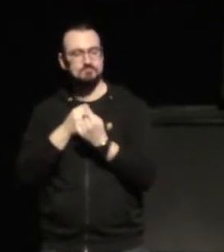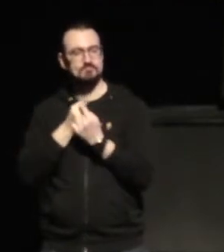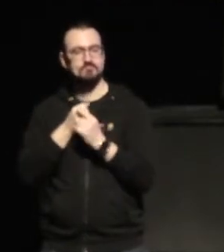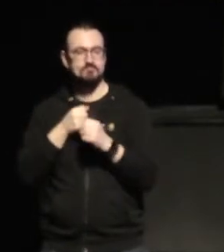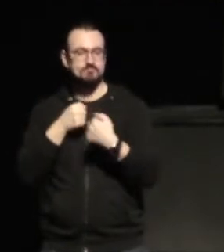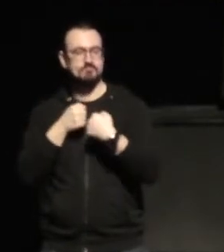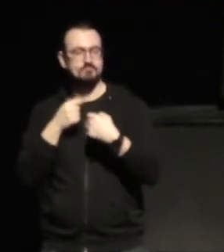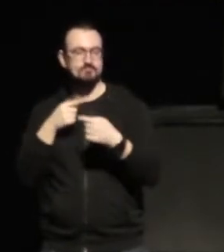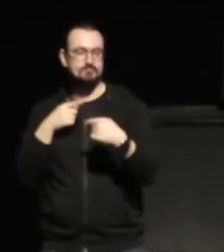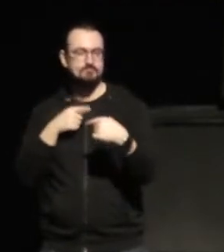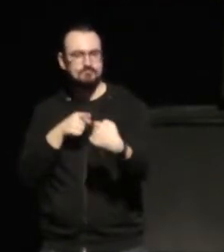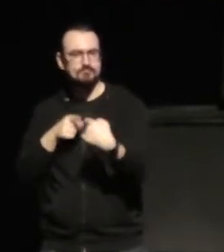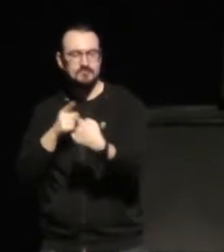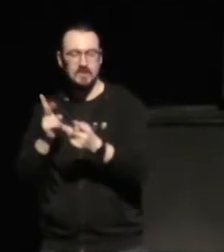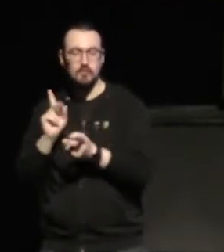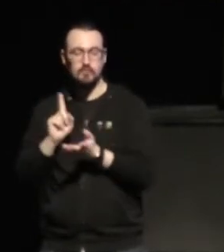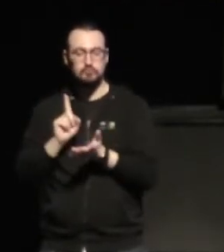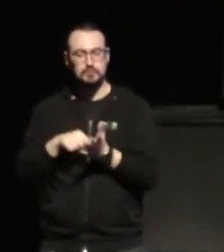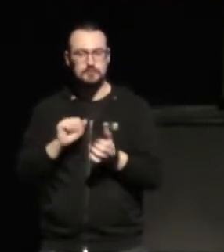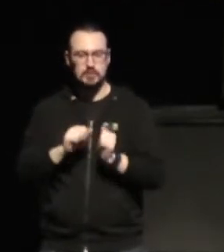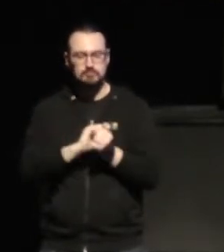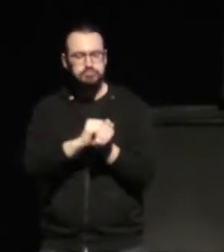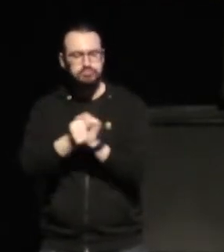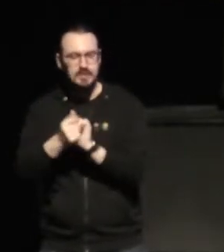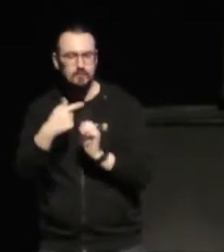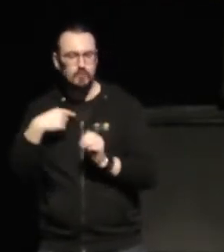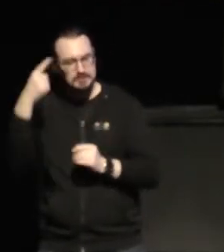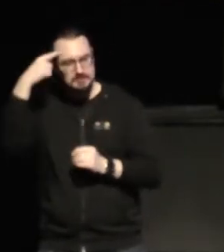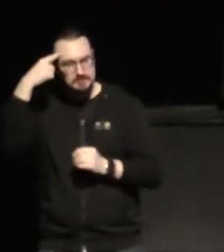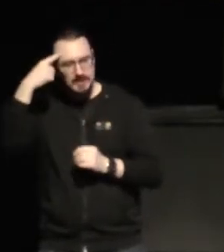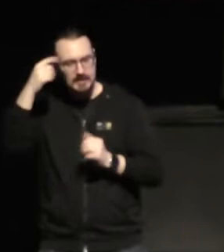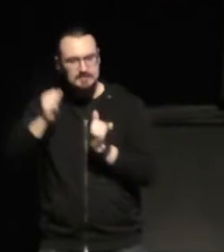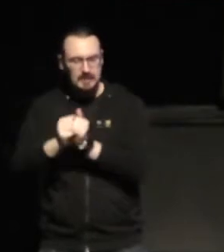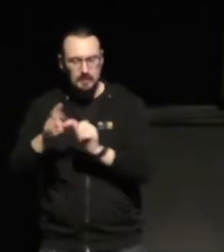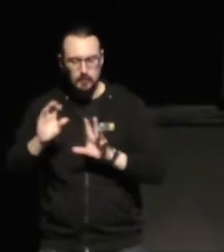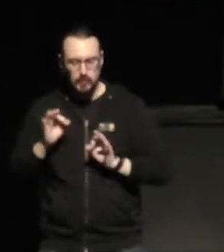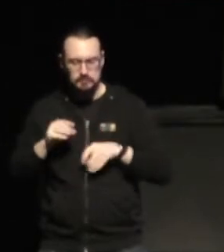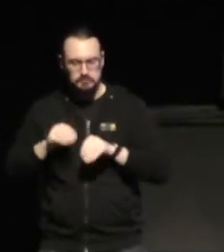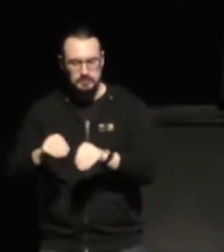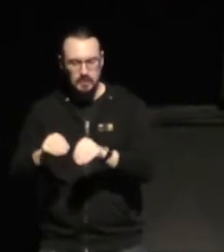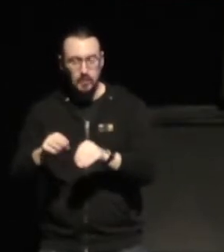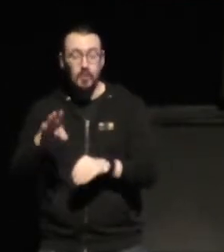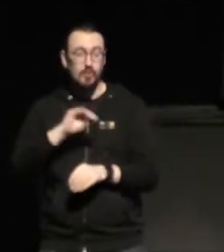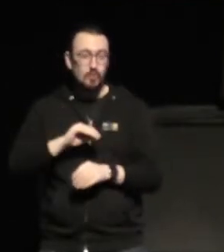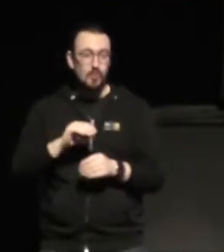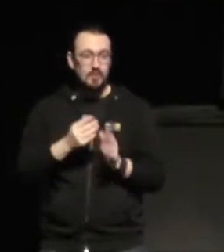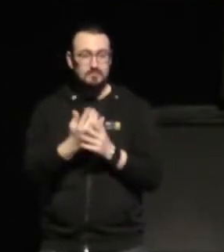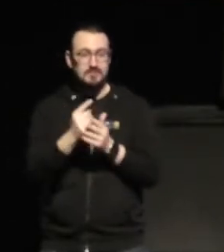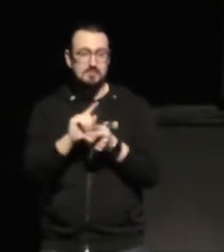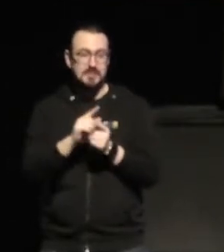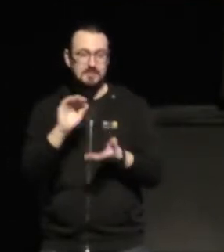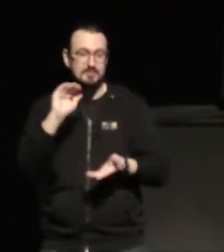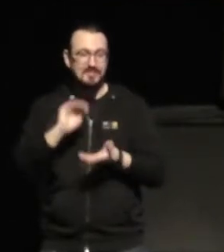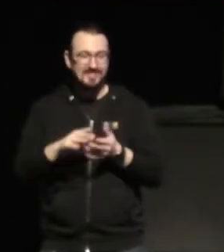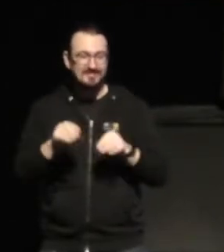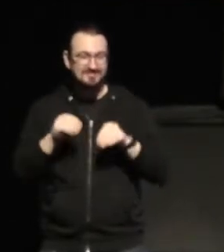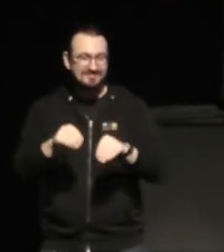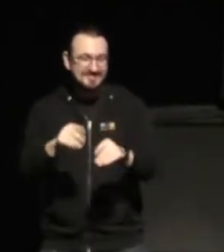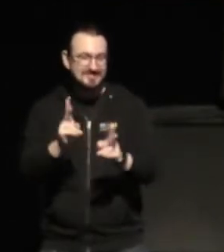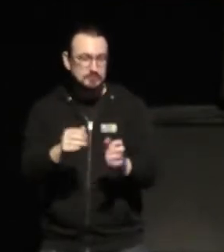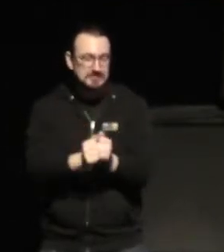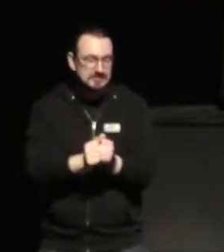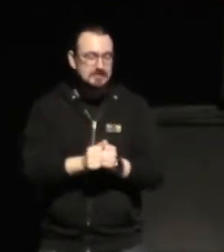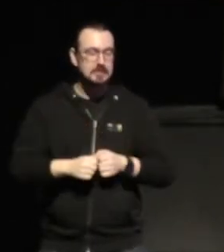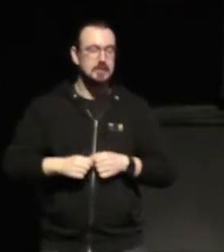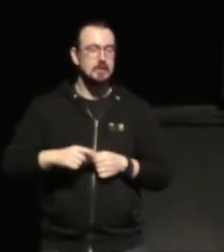the pro-savanna implementation. So these are just one of the examples of initiatives